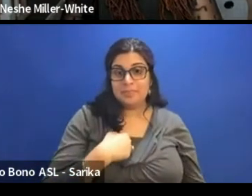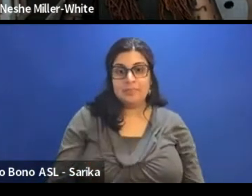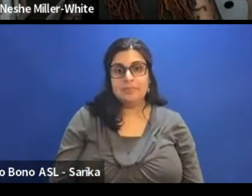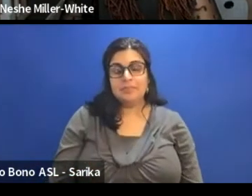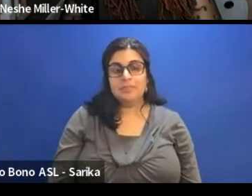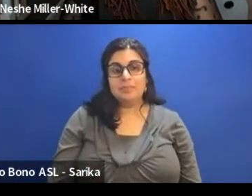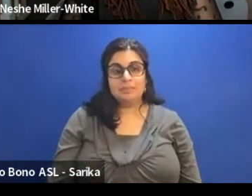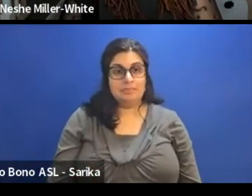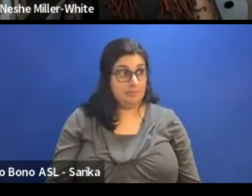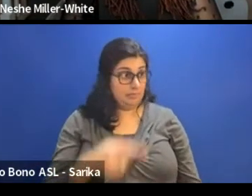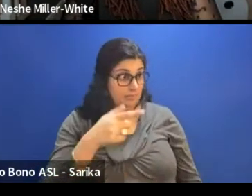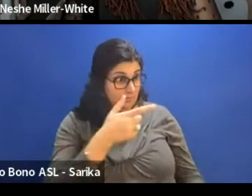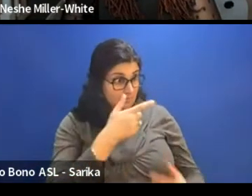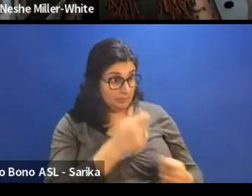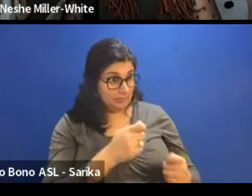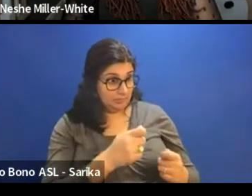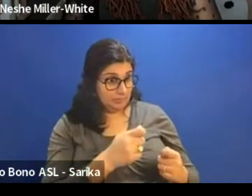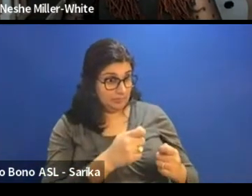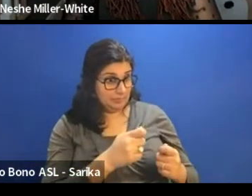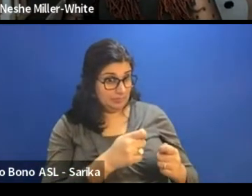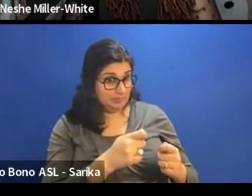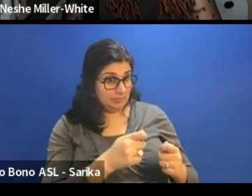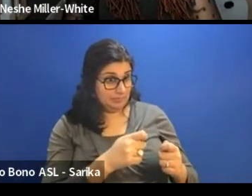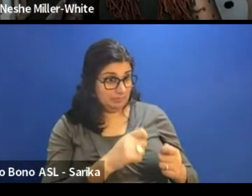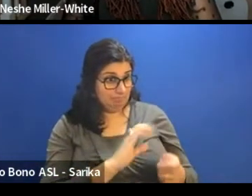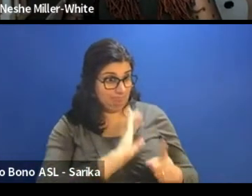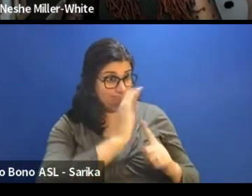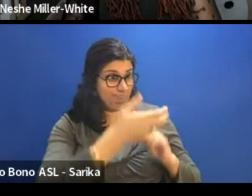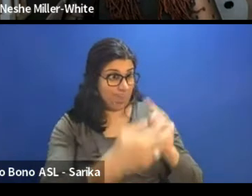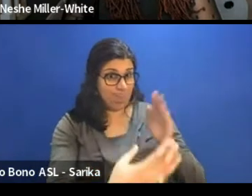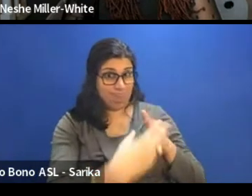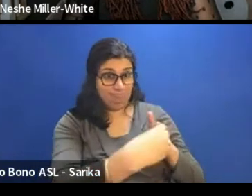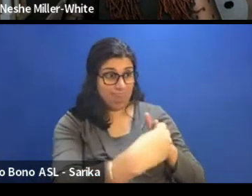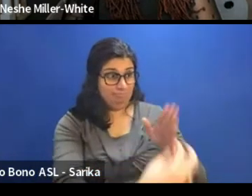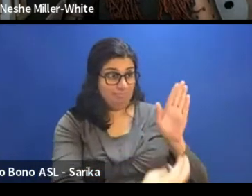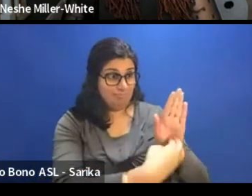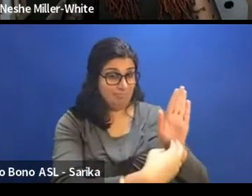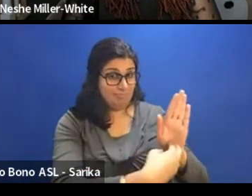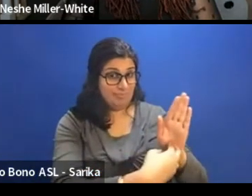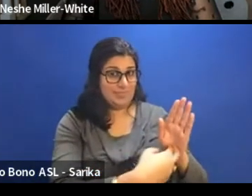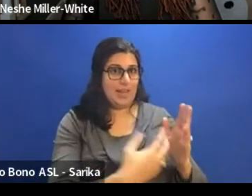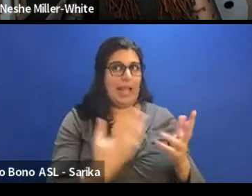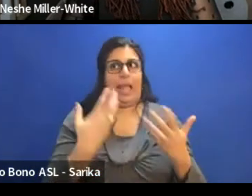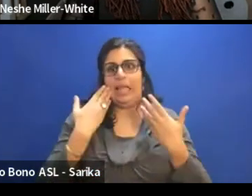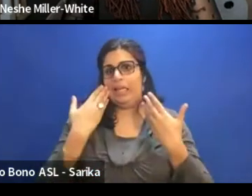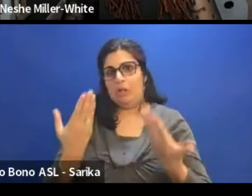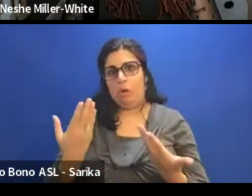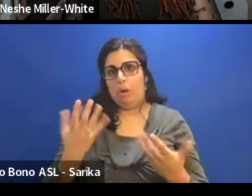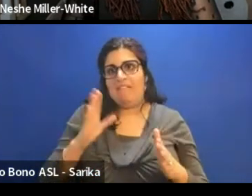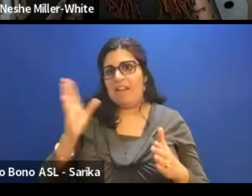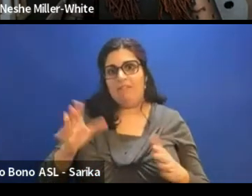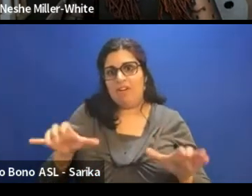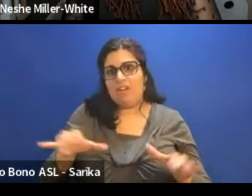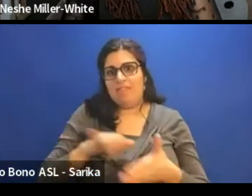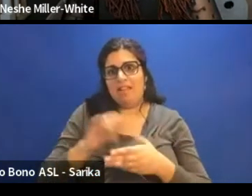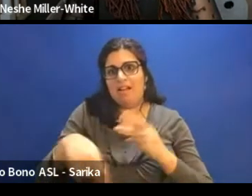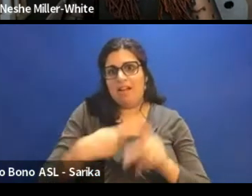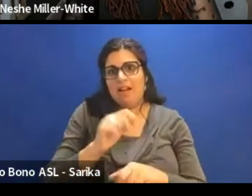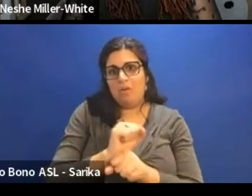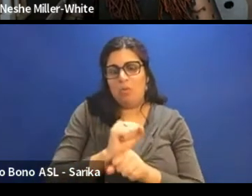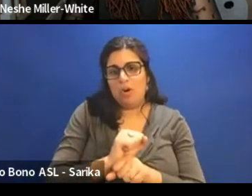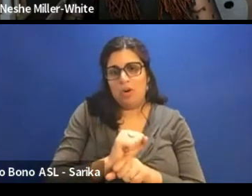to see if I was interested. I didn't really know about it. I hadn't been engaged in that capacity before.